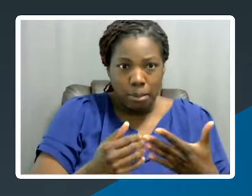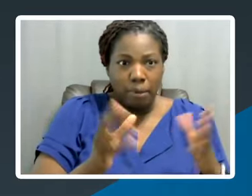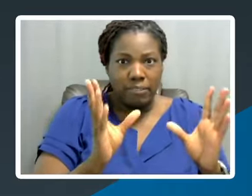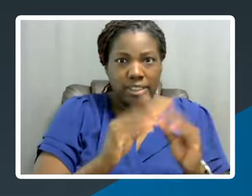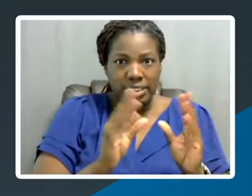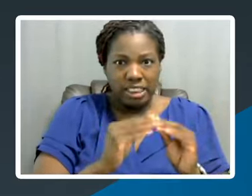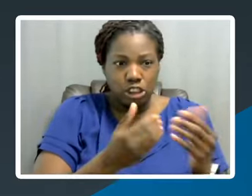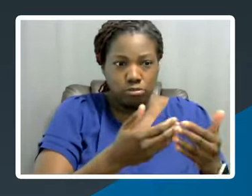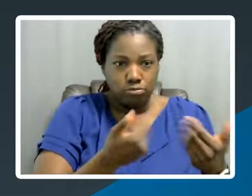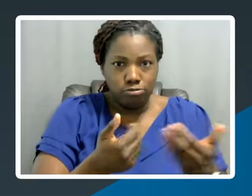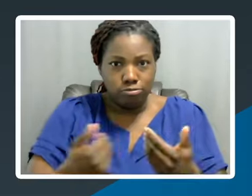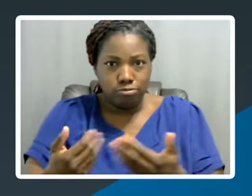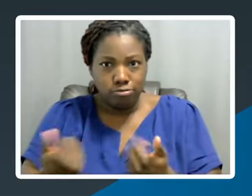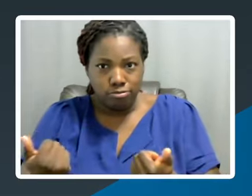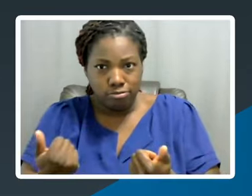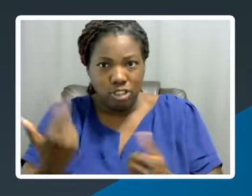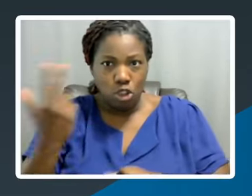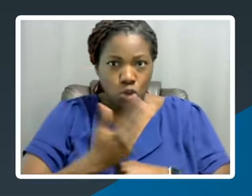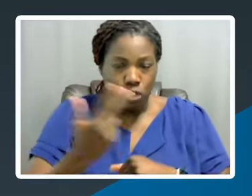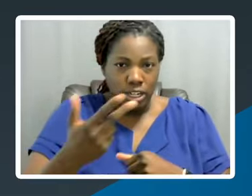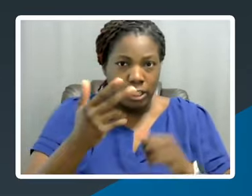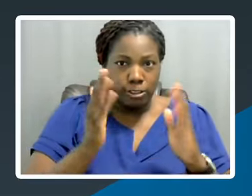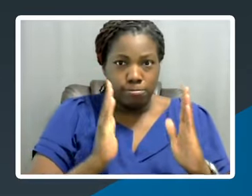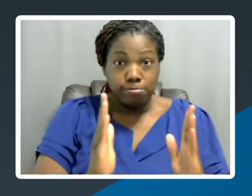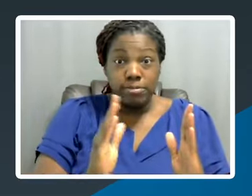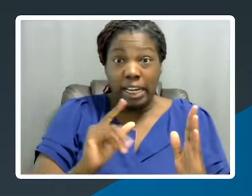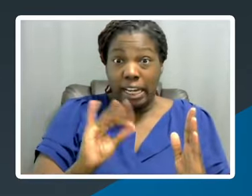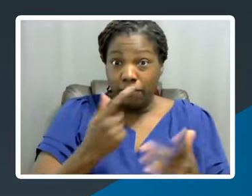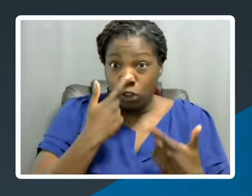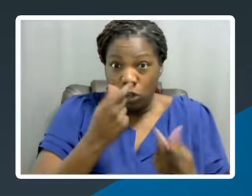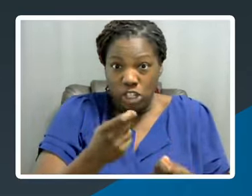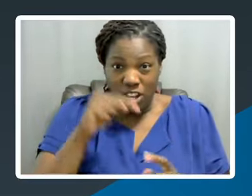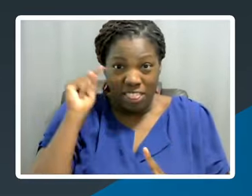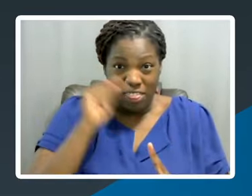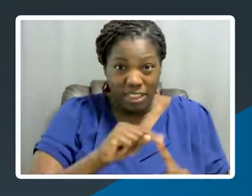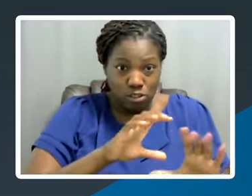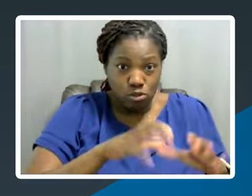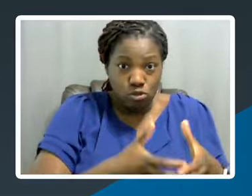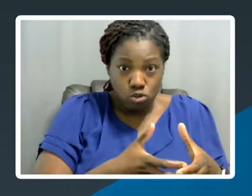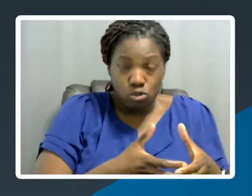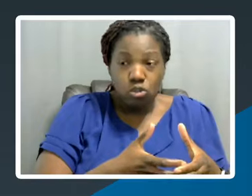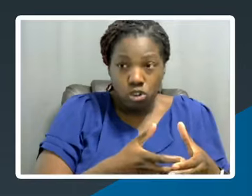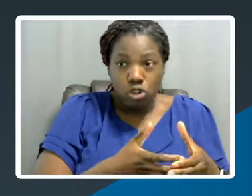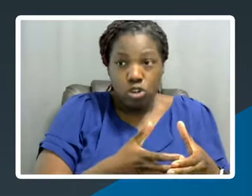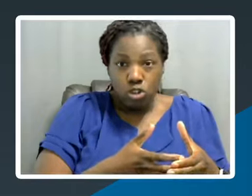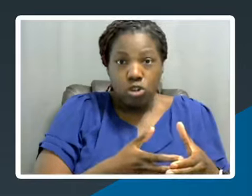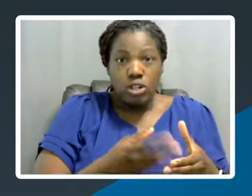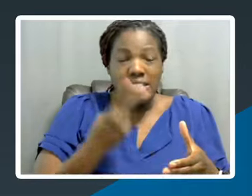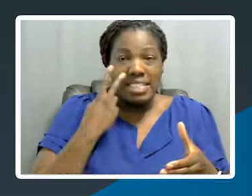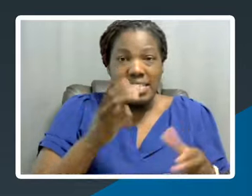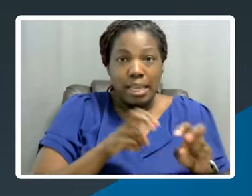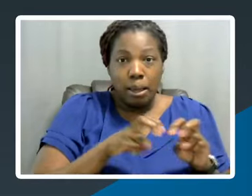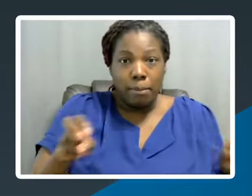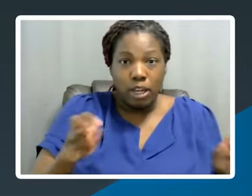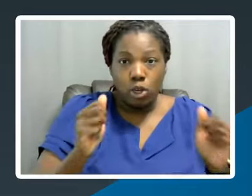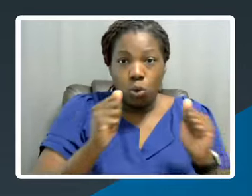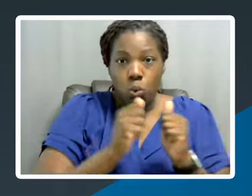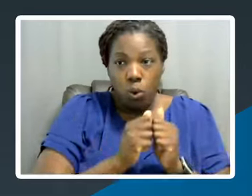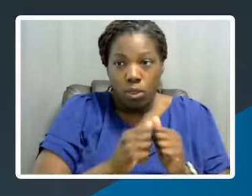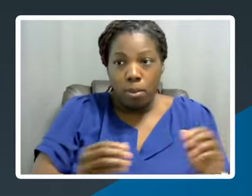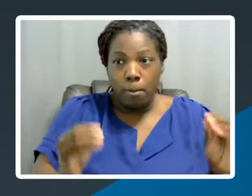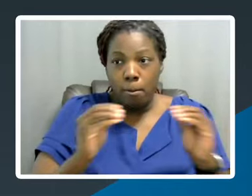next 3 days. If you're interested in this strand, you might want to check out today a panel with